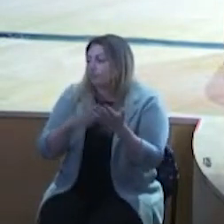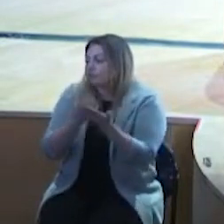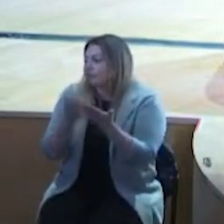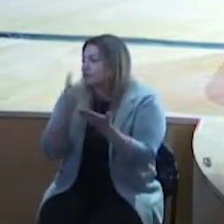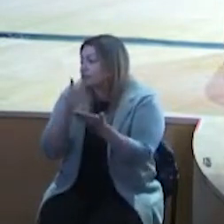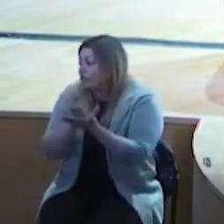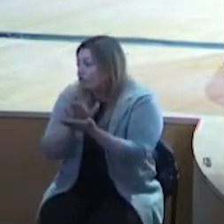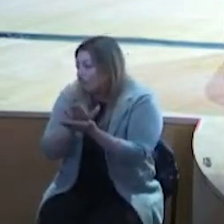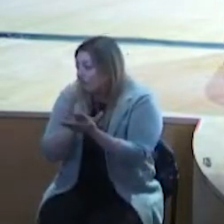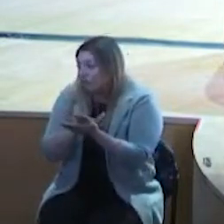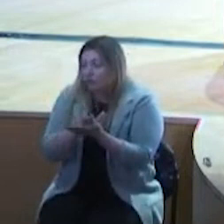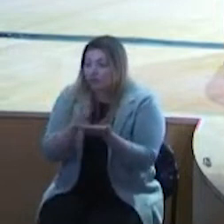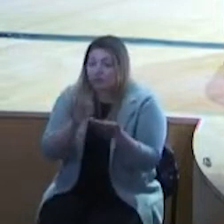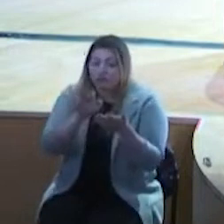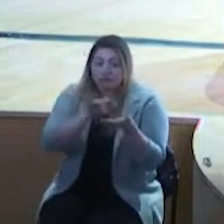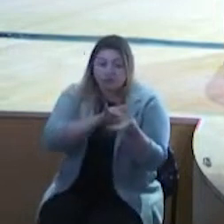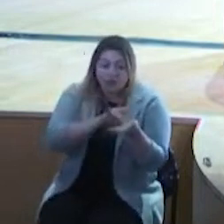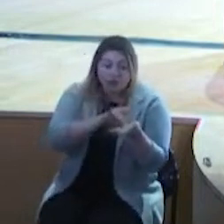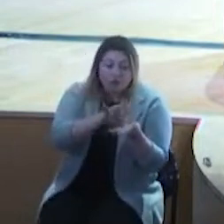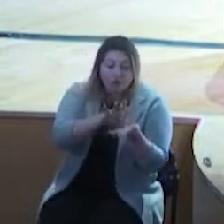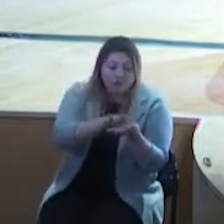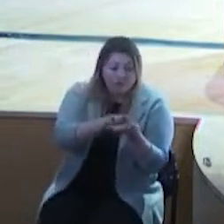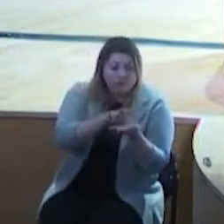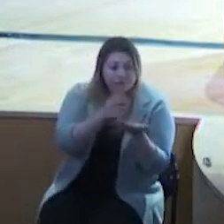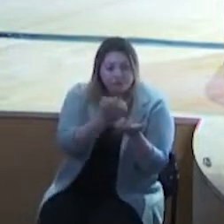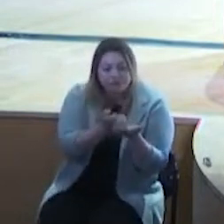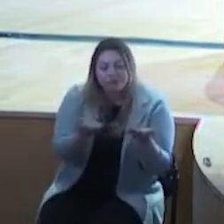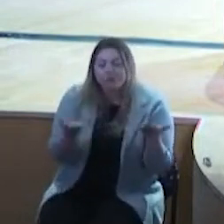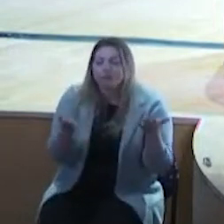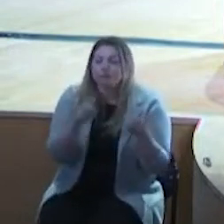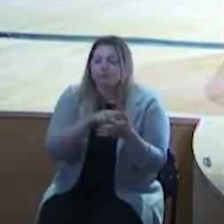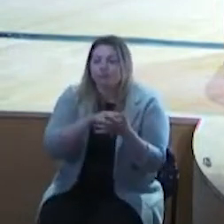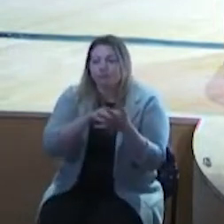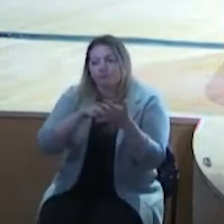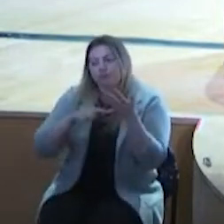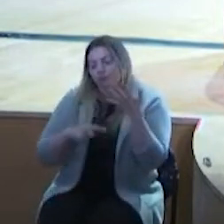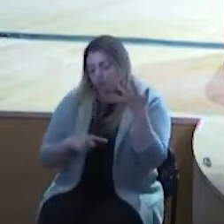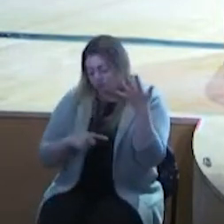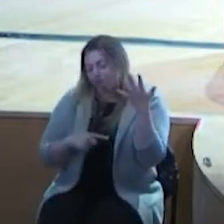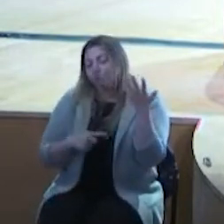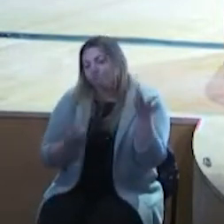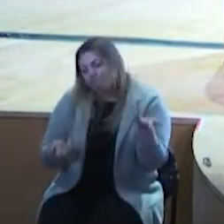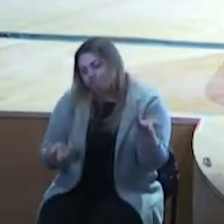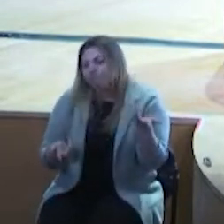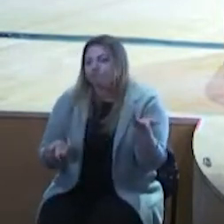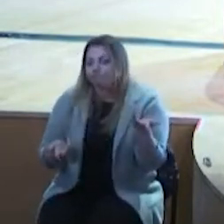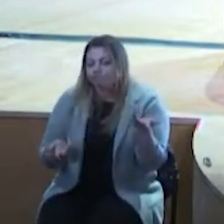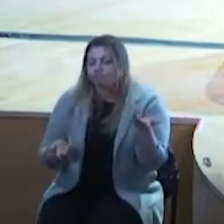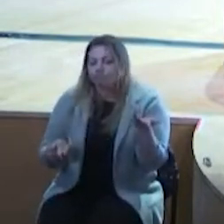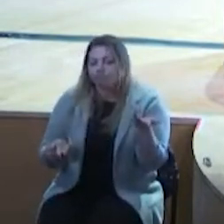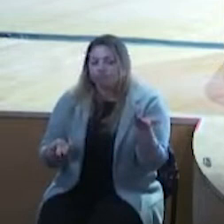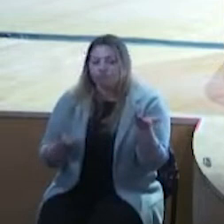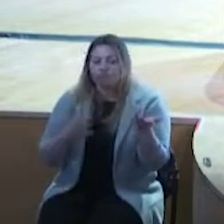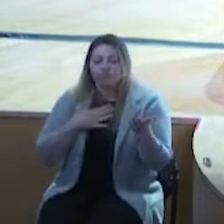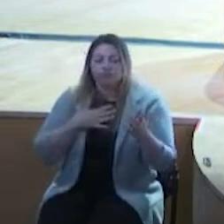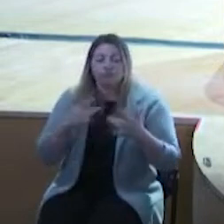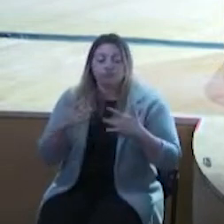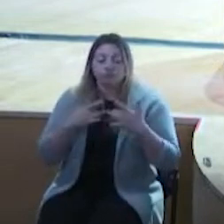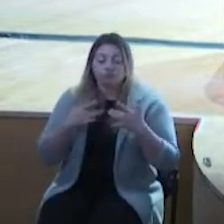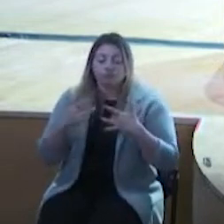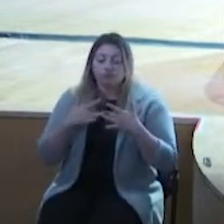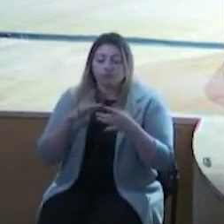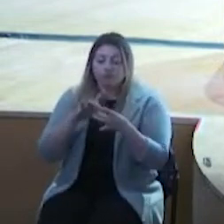schools, medical equipment. So my biggest concern is